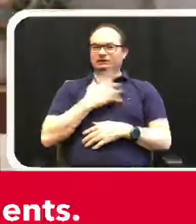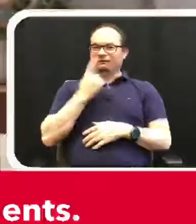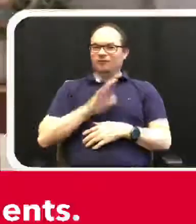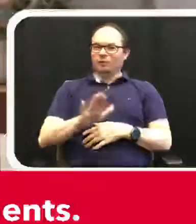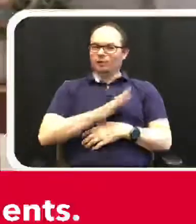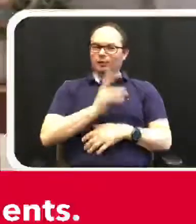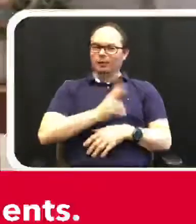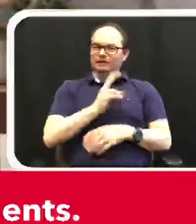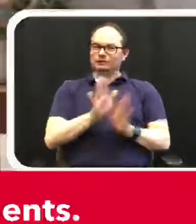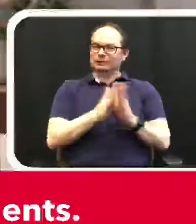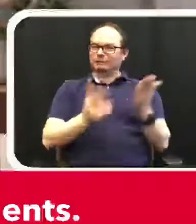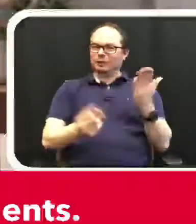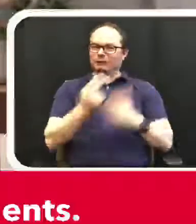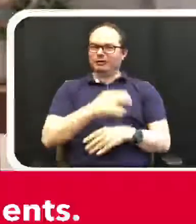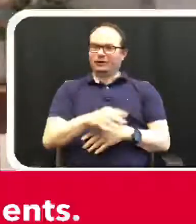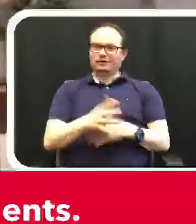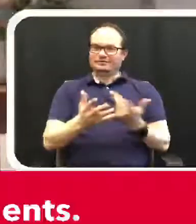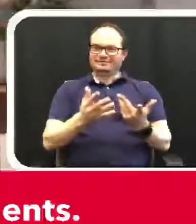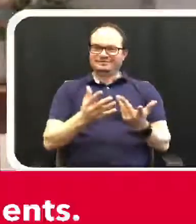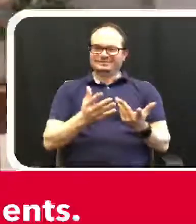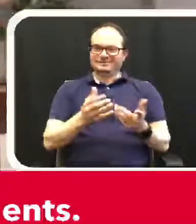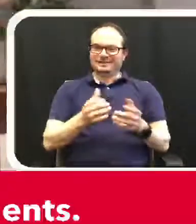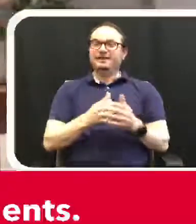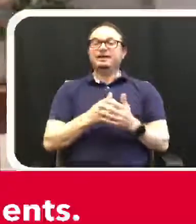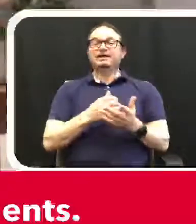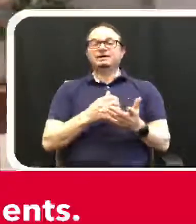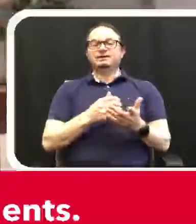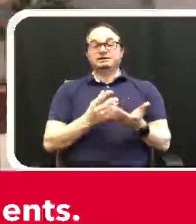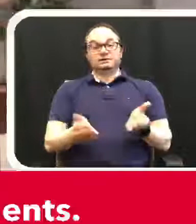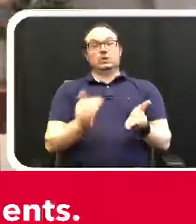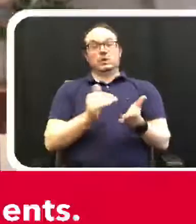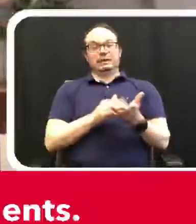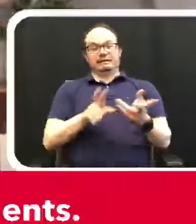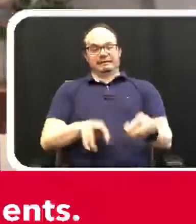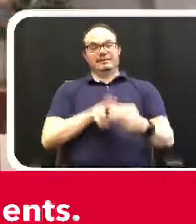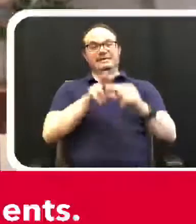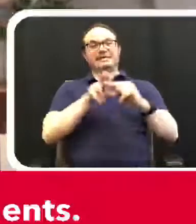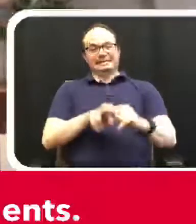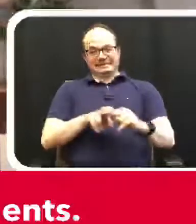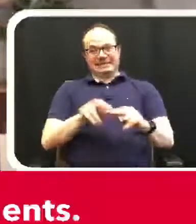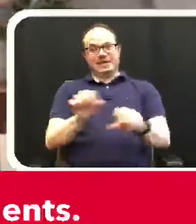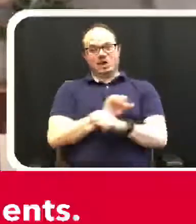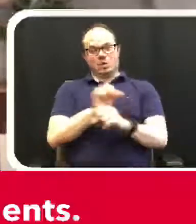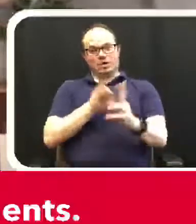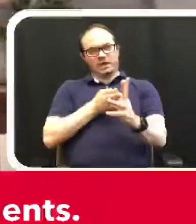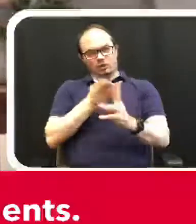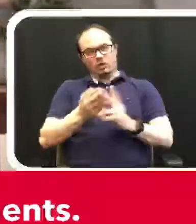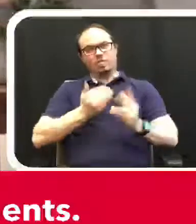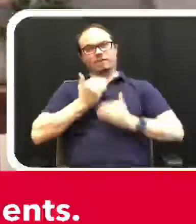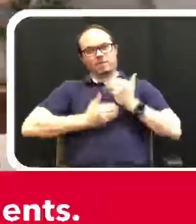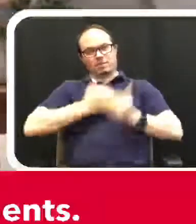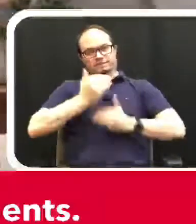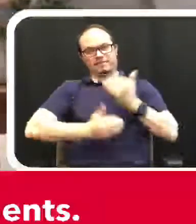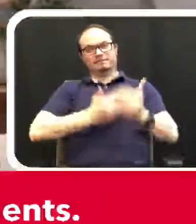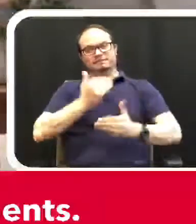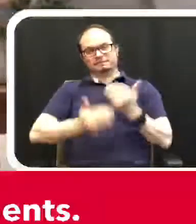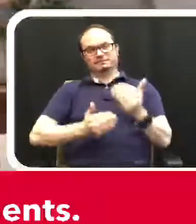book review, and so again, that's where sitting down and working through the process